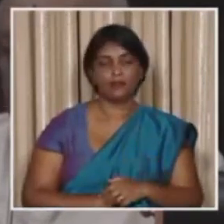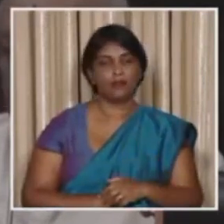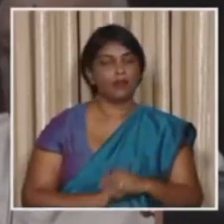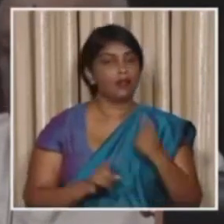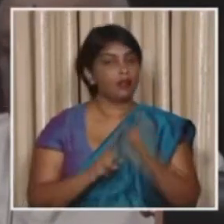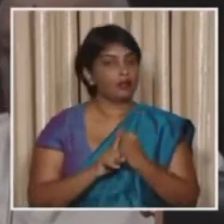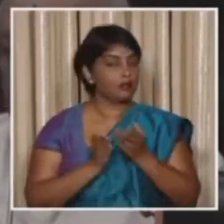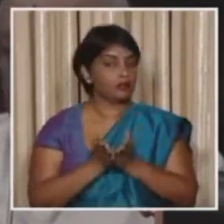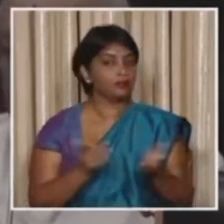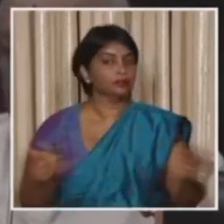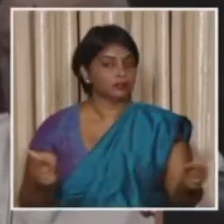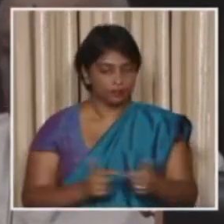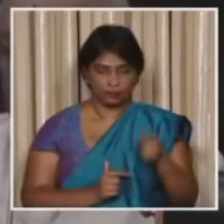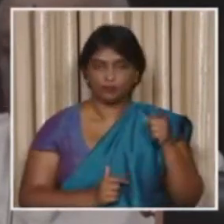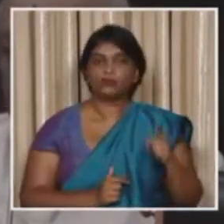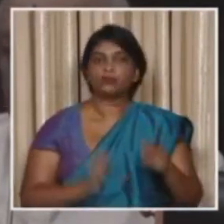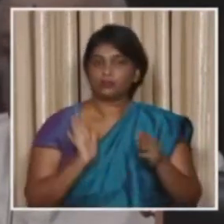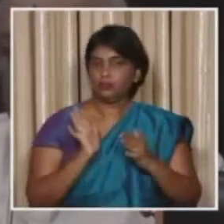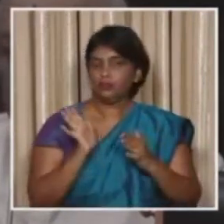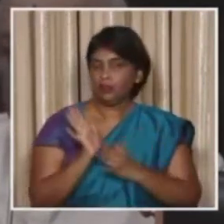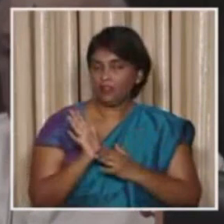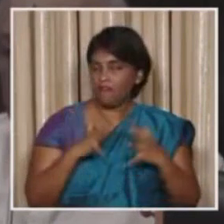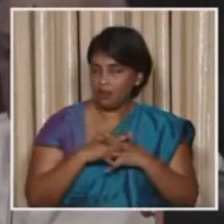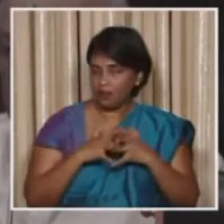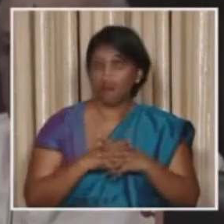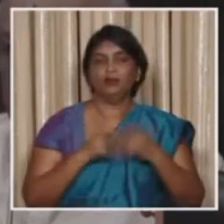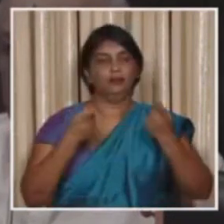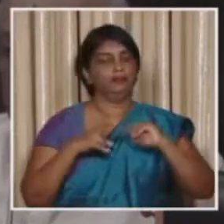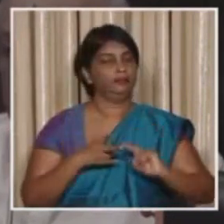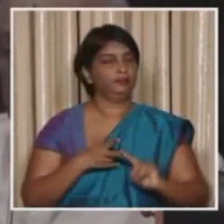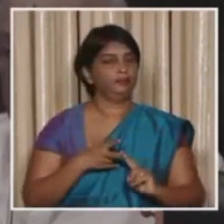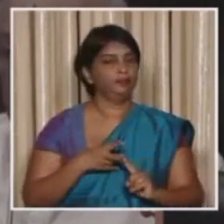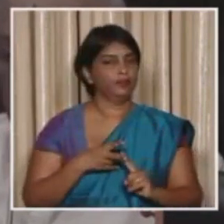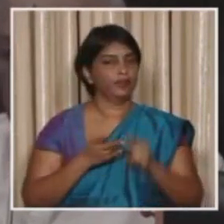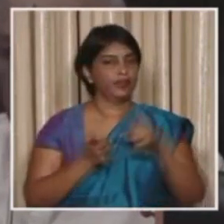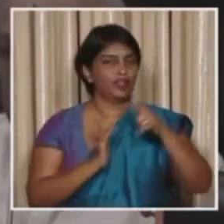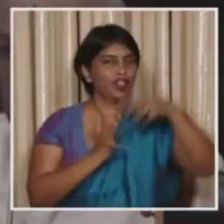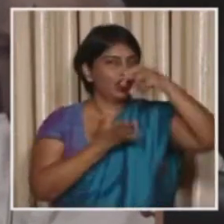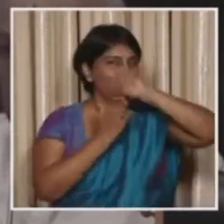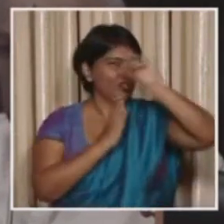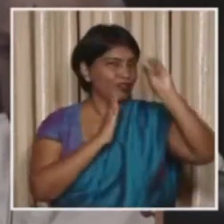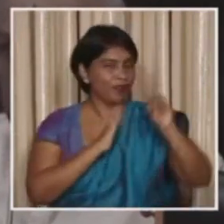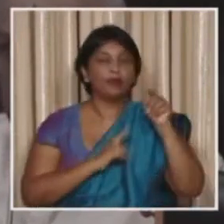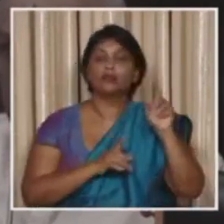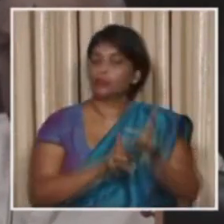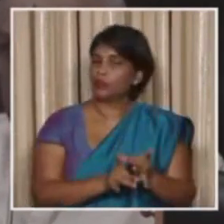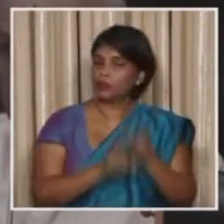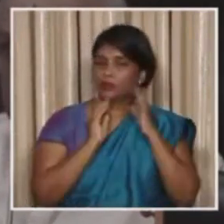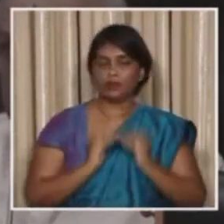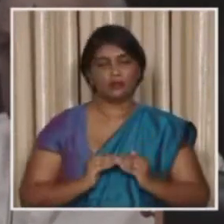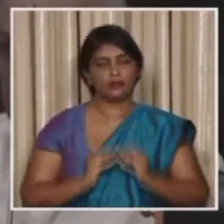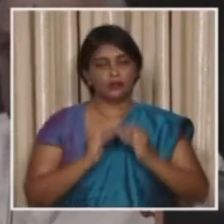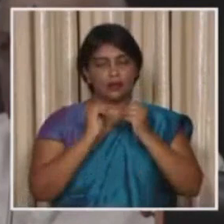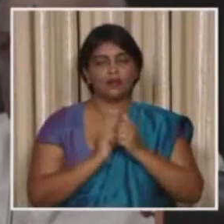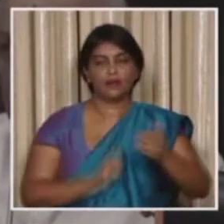agriculture modernization program, we will seek to promote coconut cultivation in Vanni. Jaffna being a home to a seat, to be